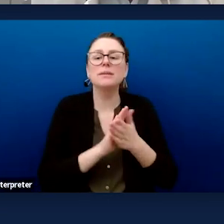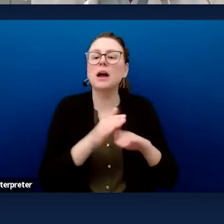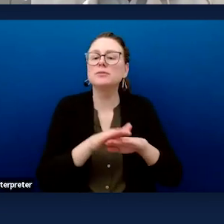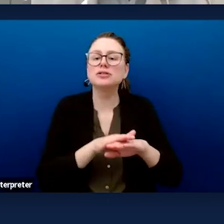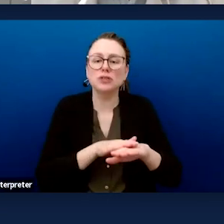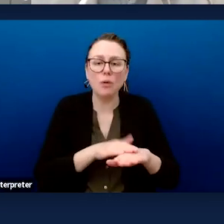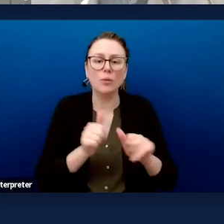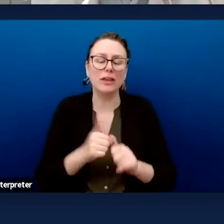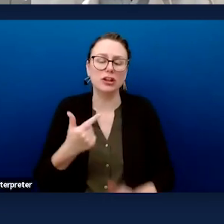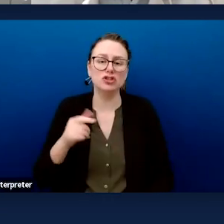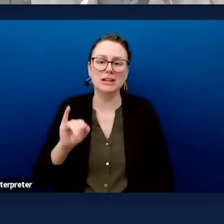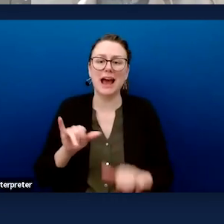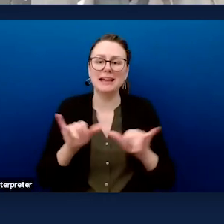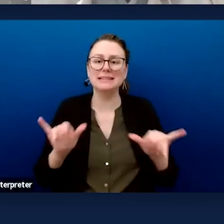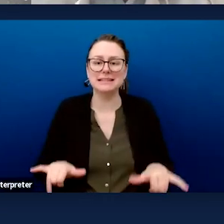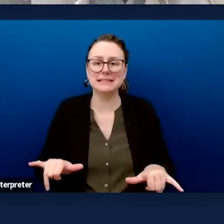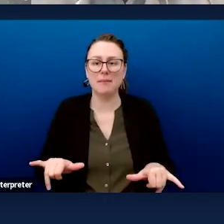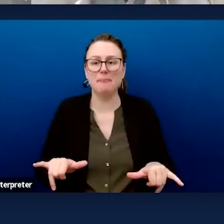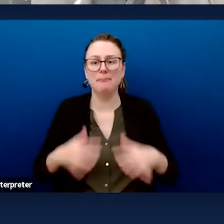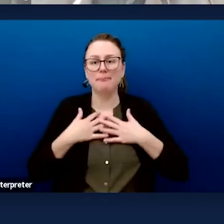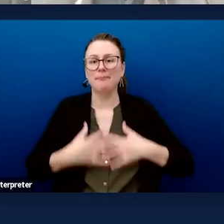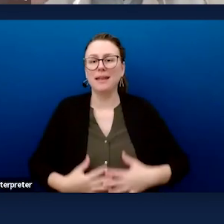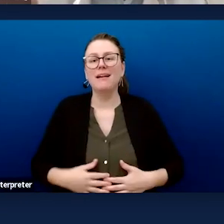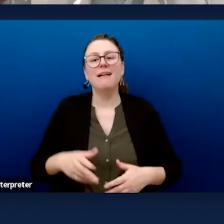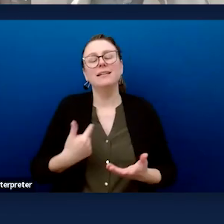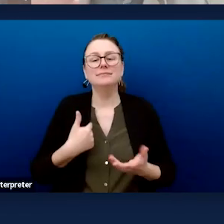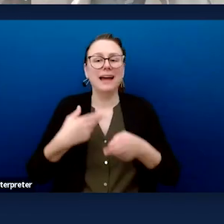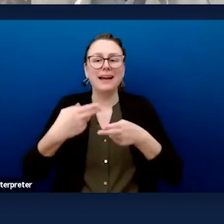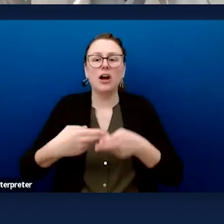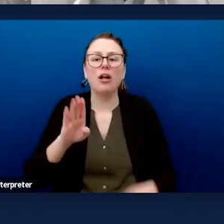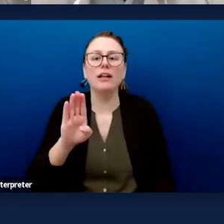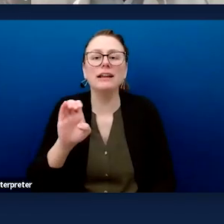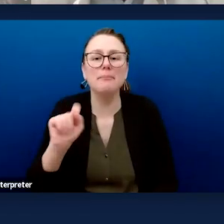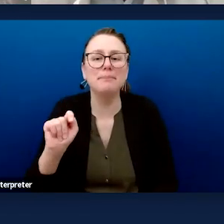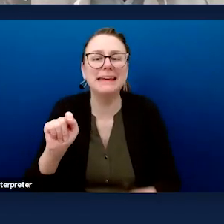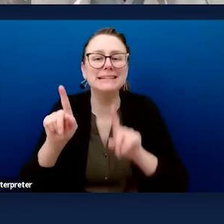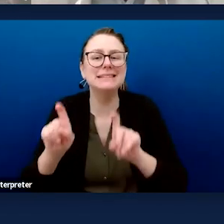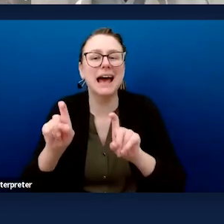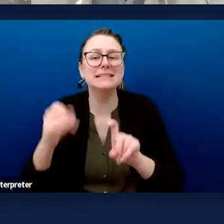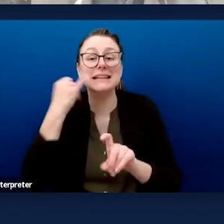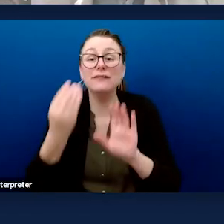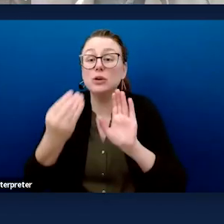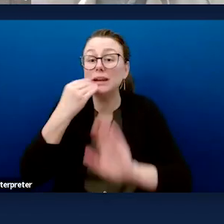GI system. And so I call it the beet test. You eat a beet, how long does it take the beet to come out